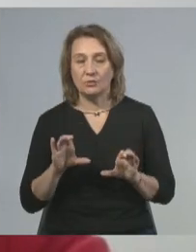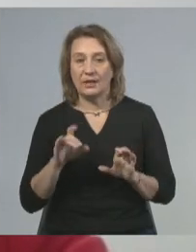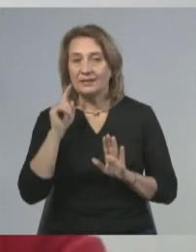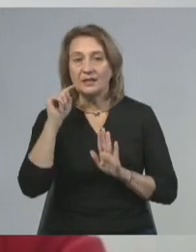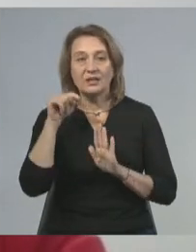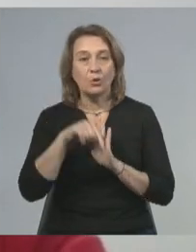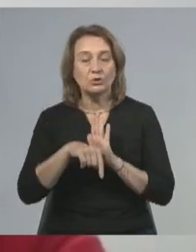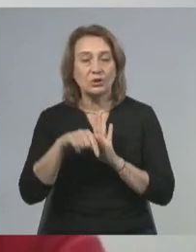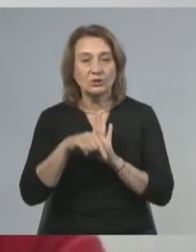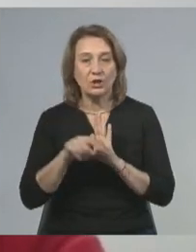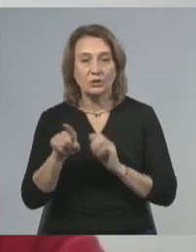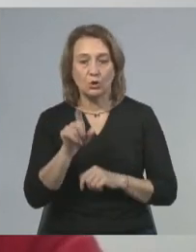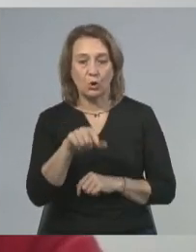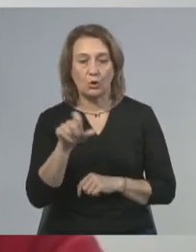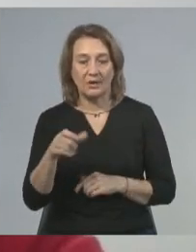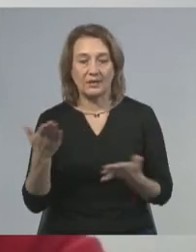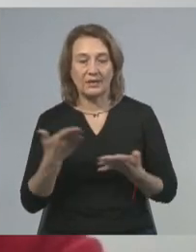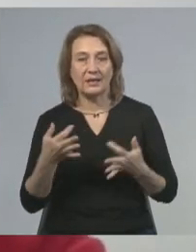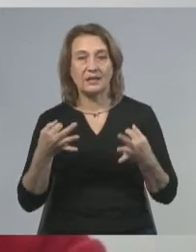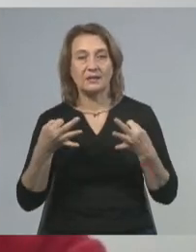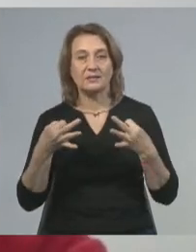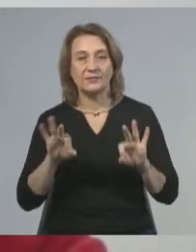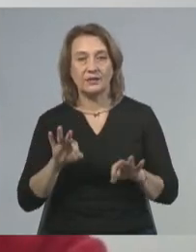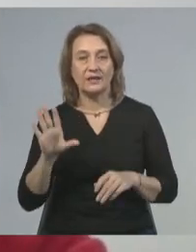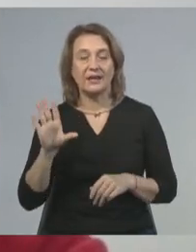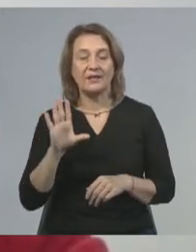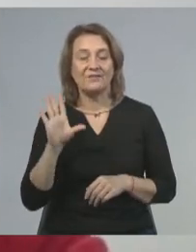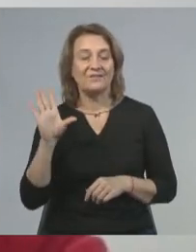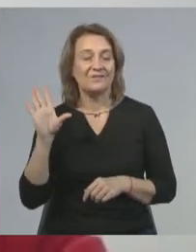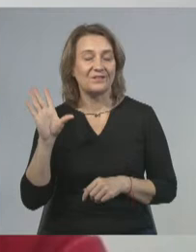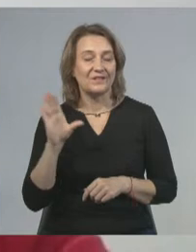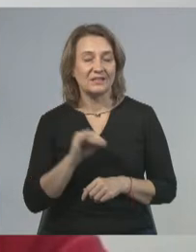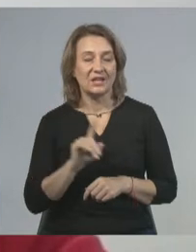election committee made this decision and it was political